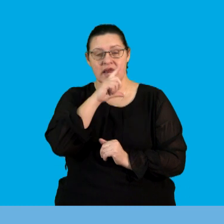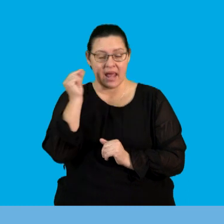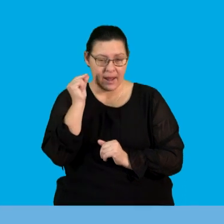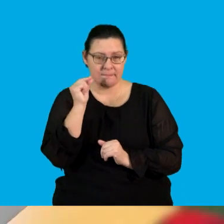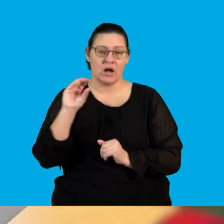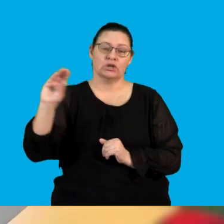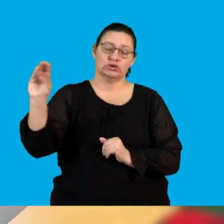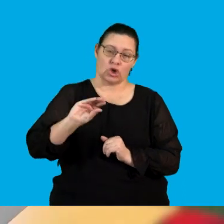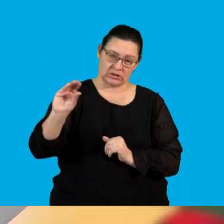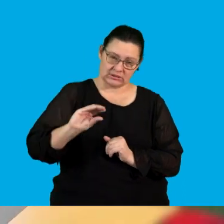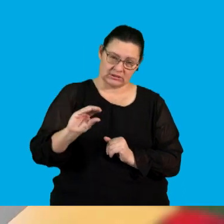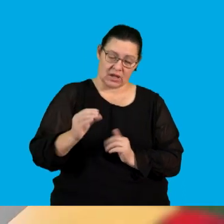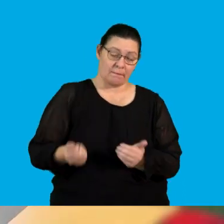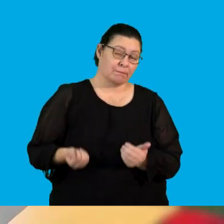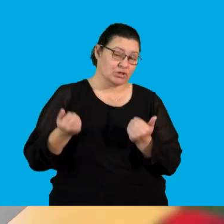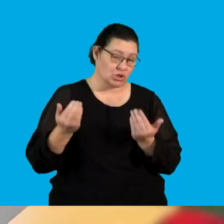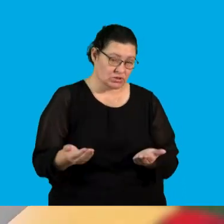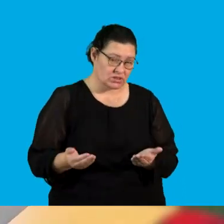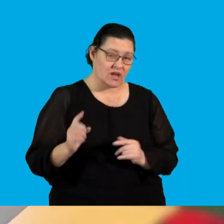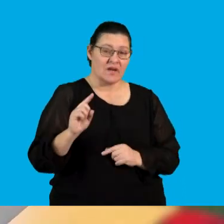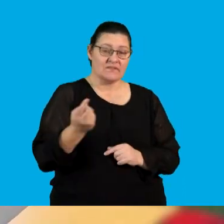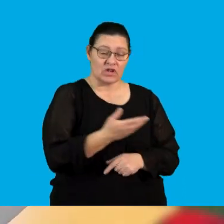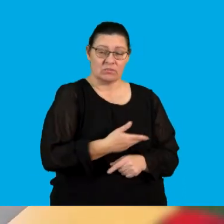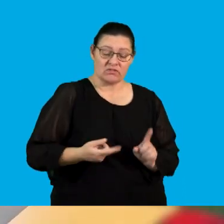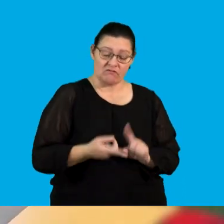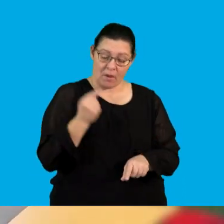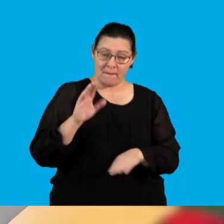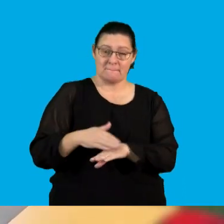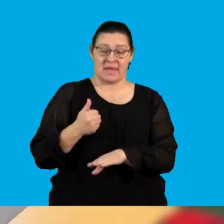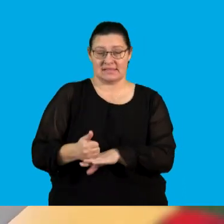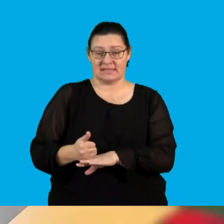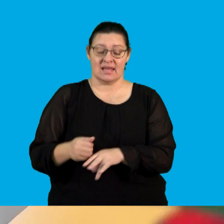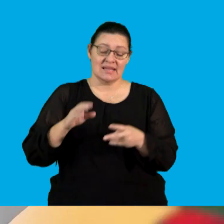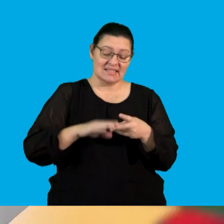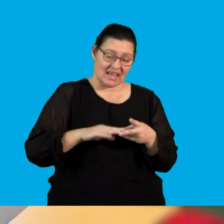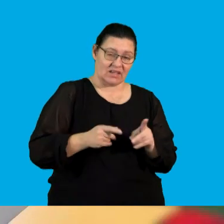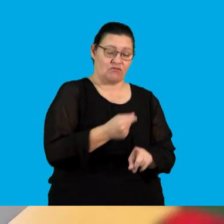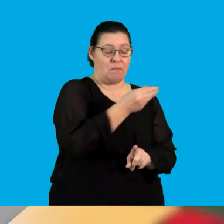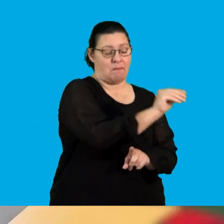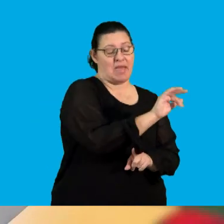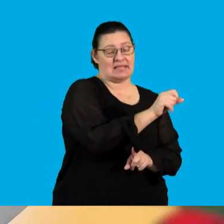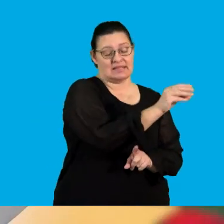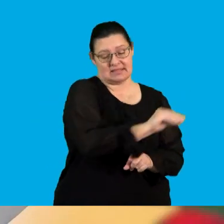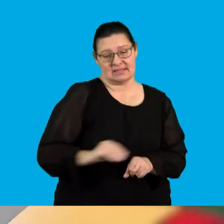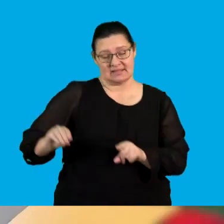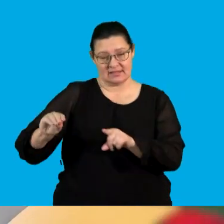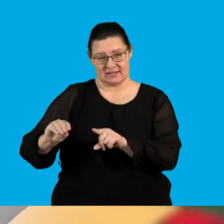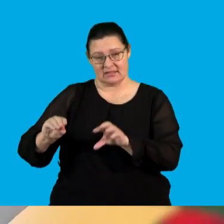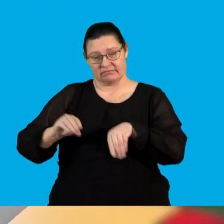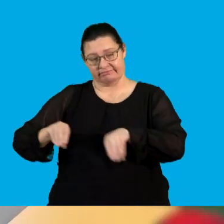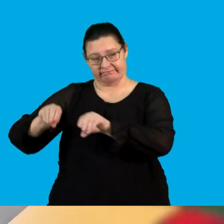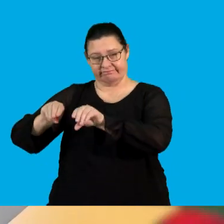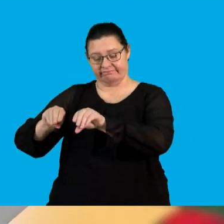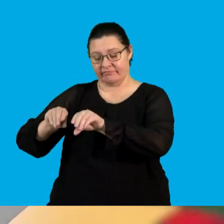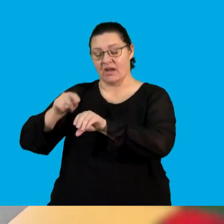that the name of the salt that is being produced, the first part comes from the base and the second part comes from the acid.